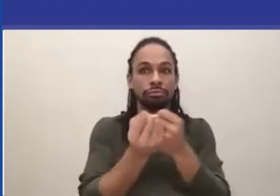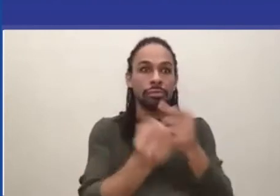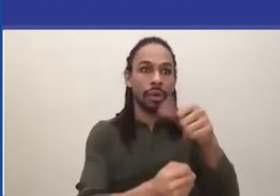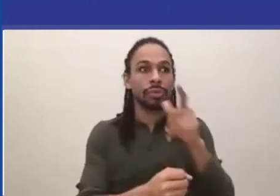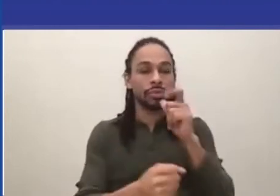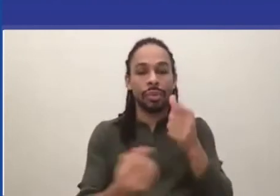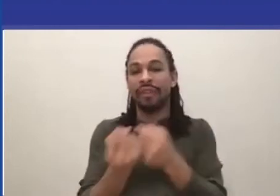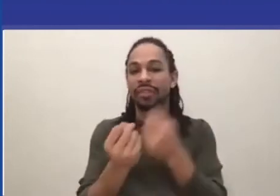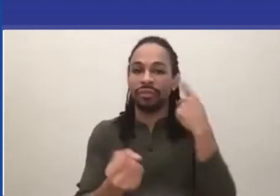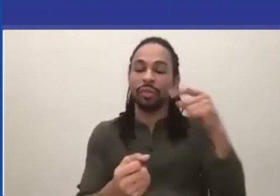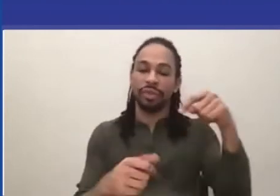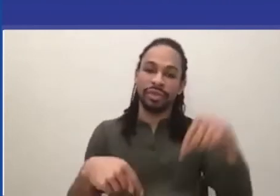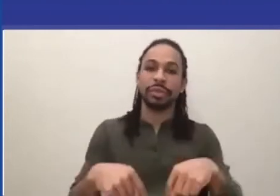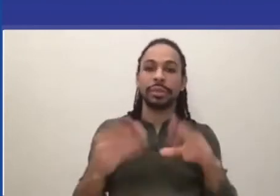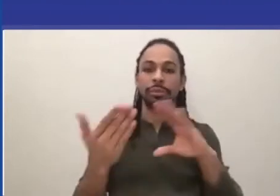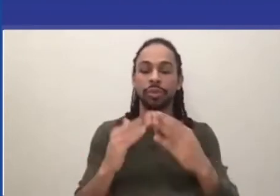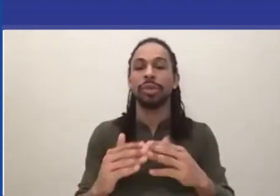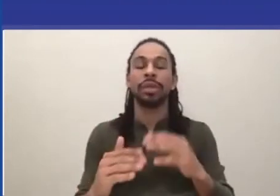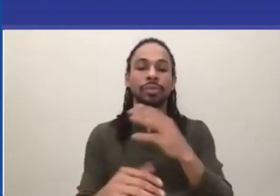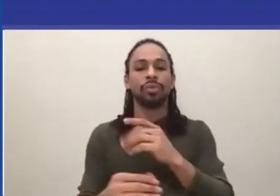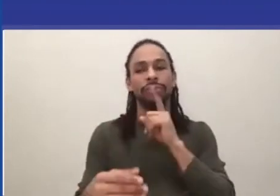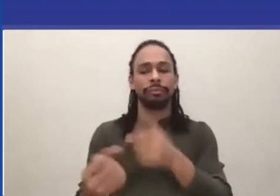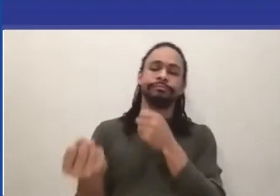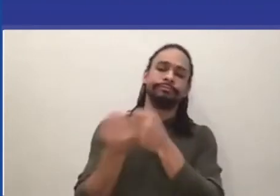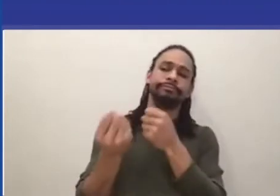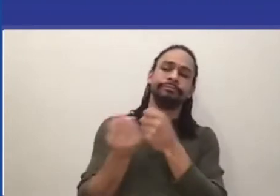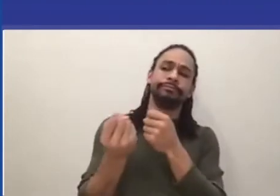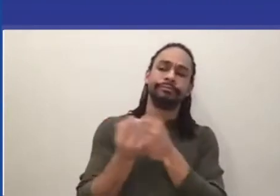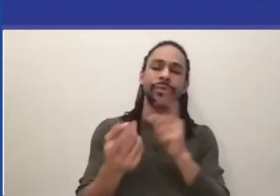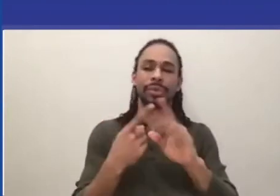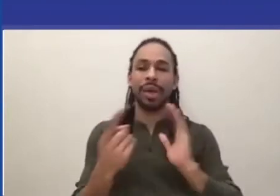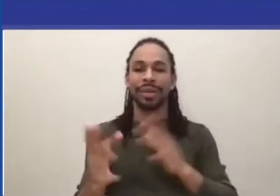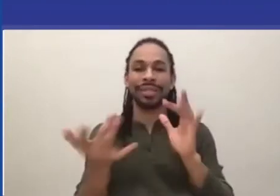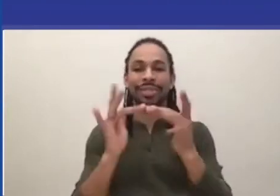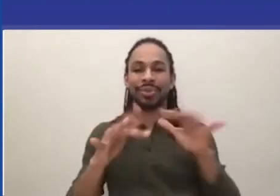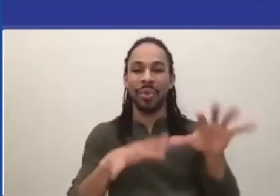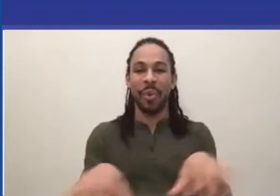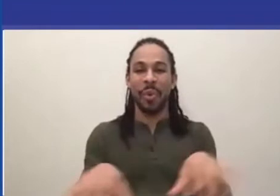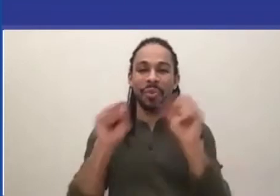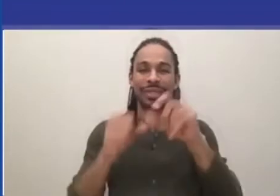props to our digital hosts here at Dance NYC.